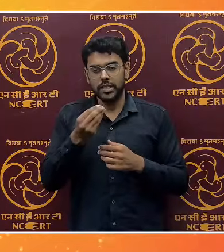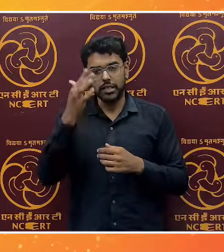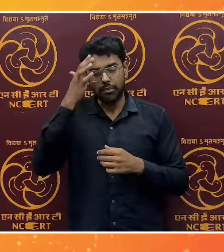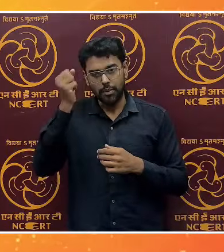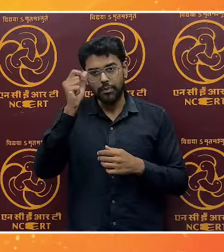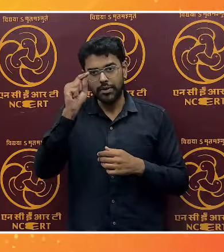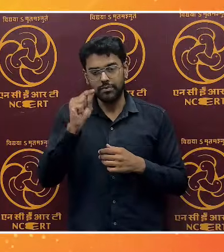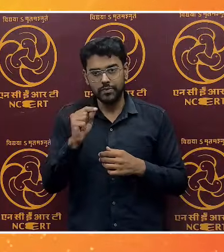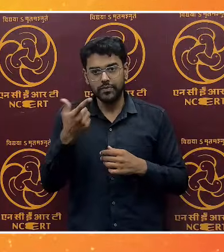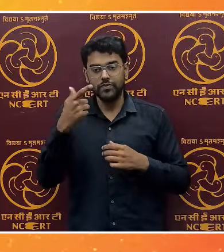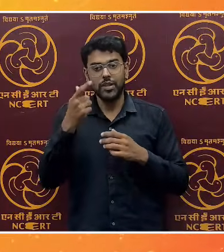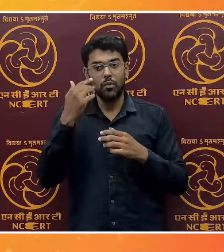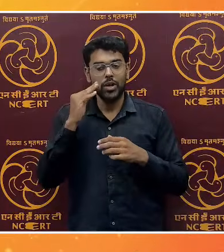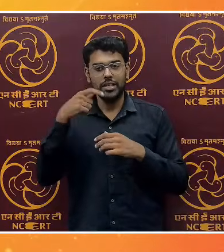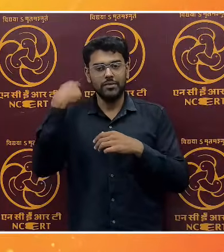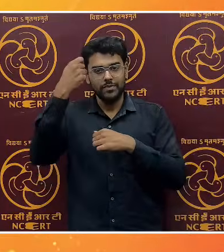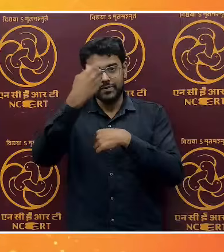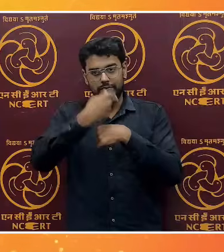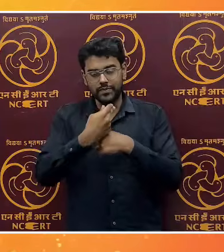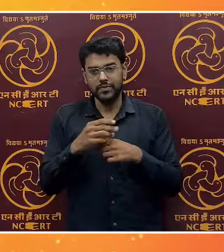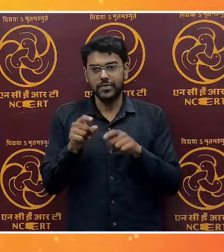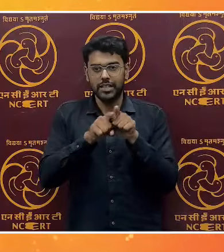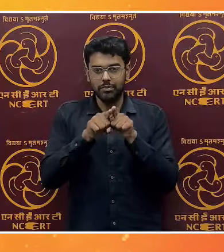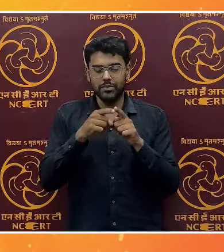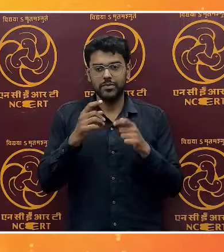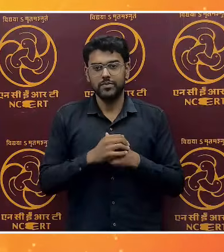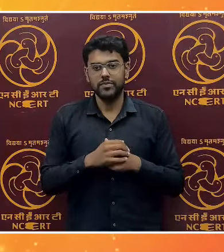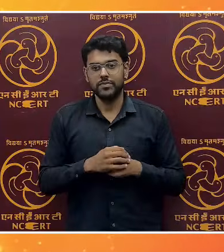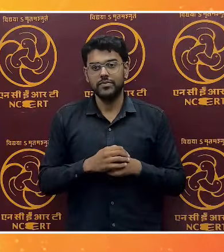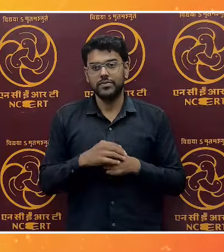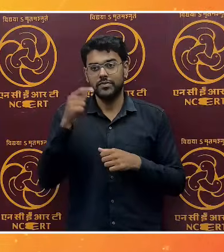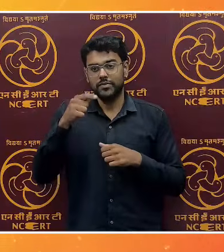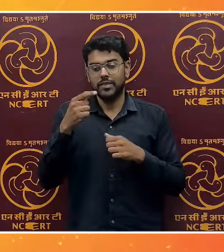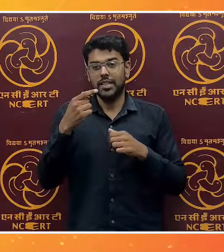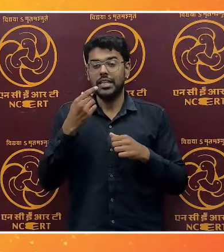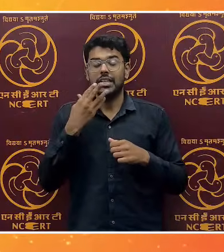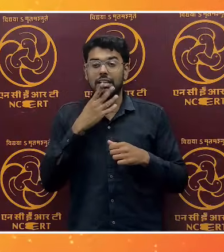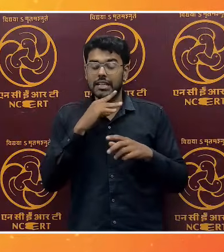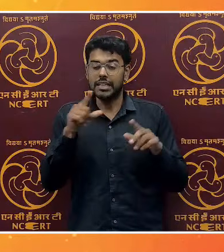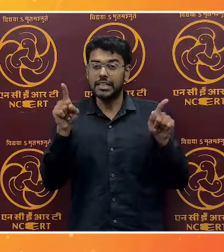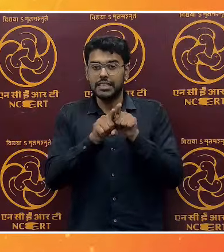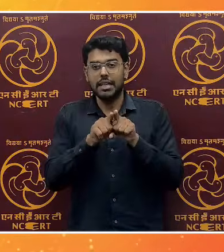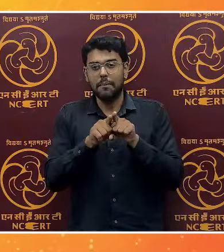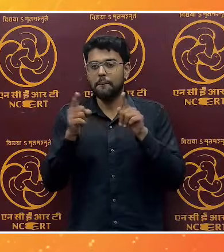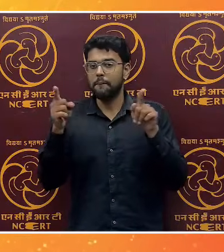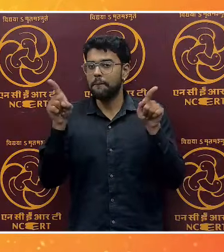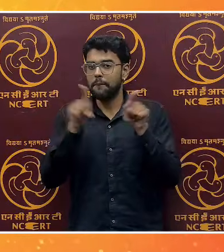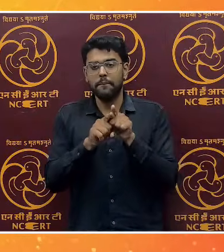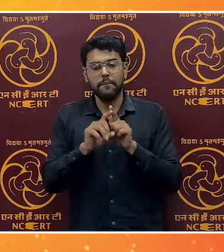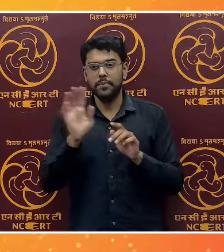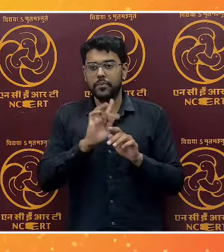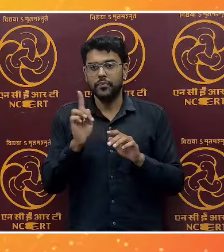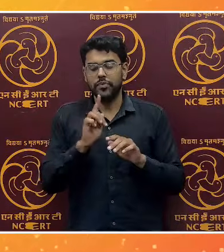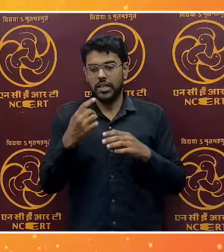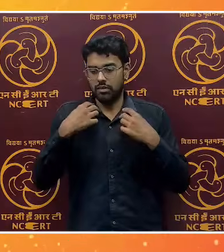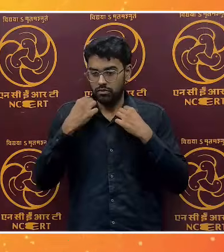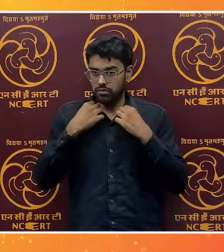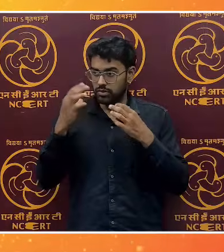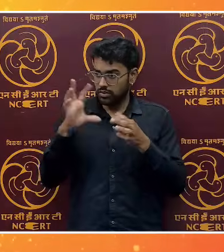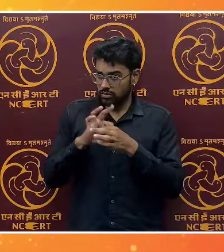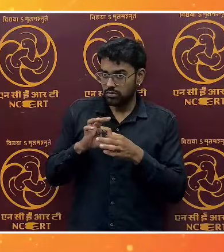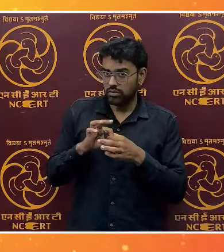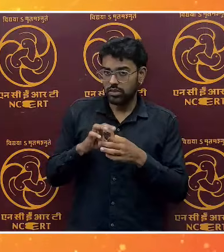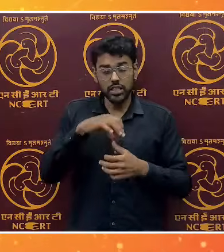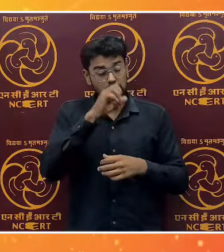mind while shooting in front of the camera. That that particular color should not be Does it apply to your outfits also?